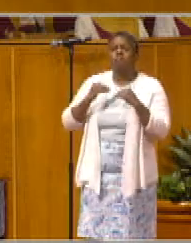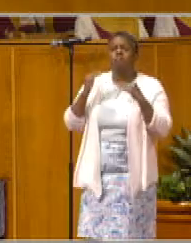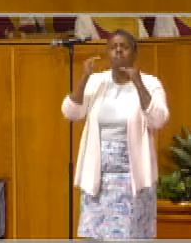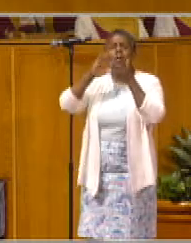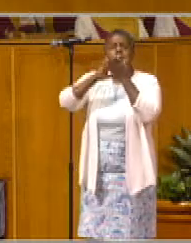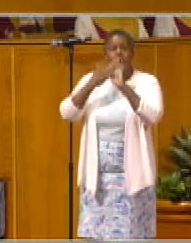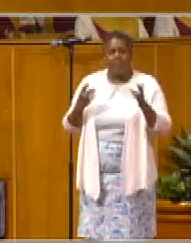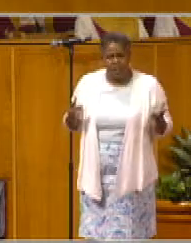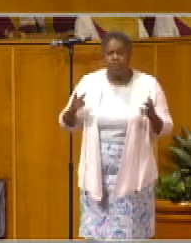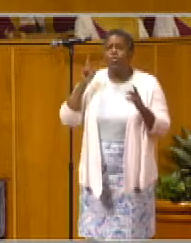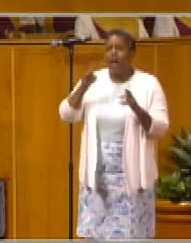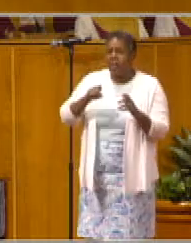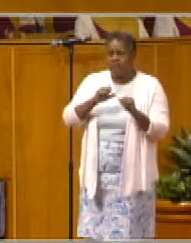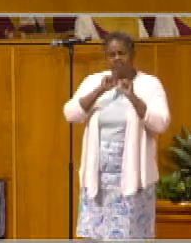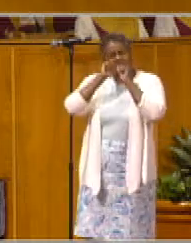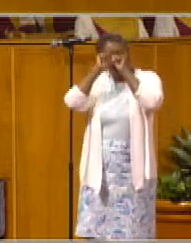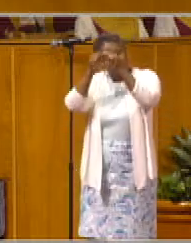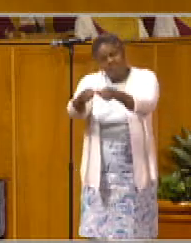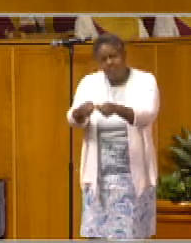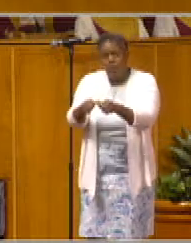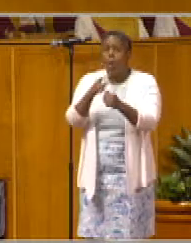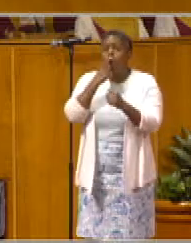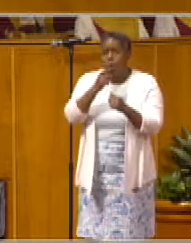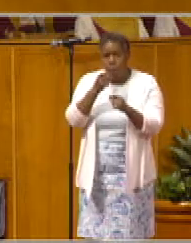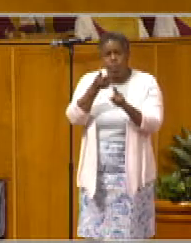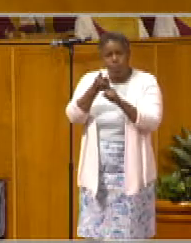be steadfast in who you are.